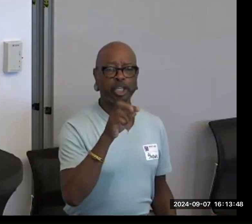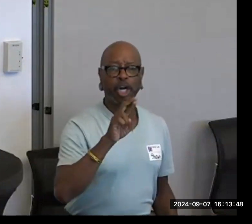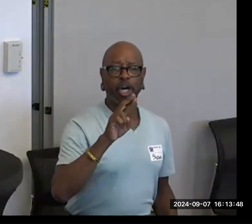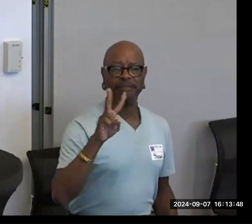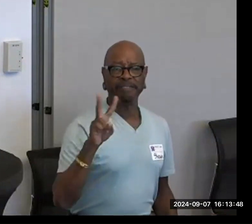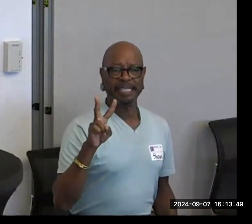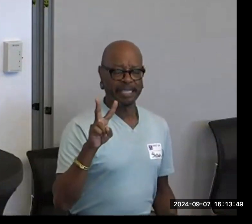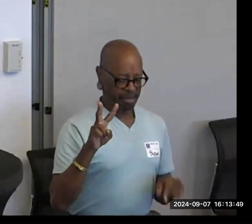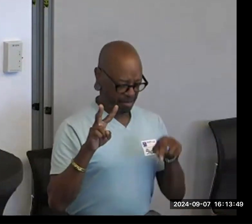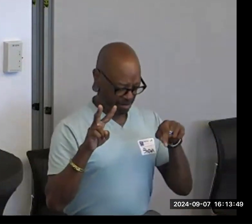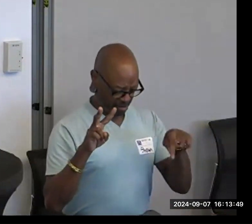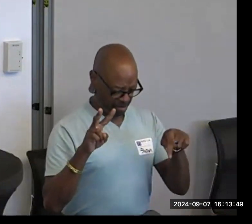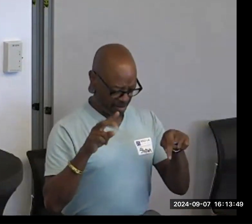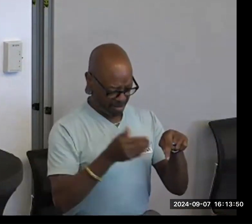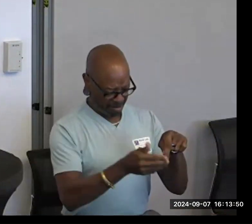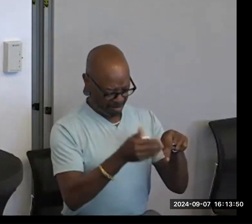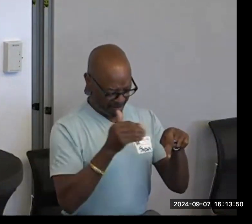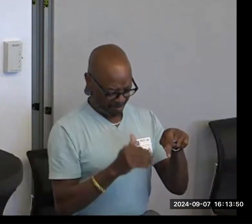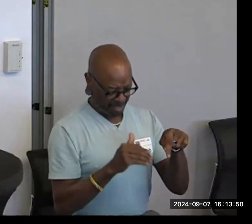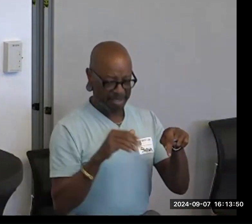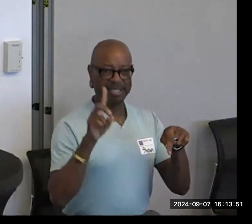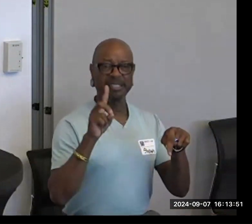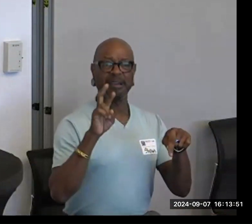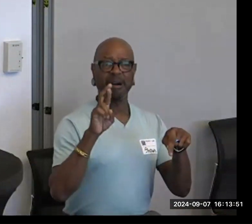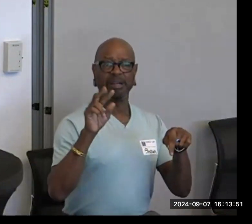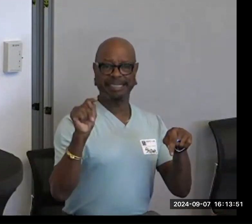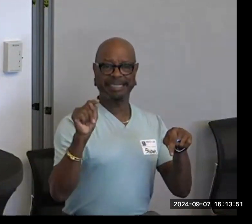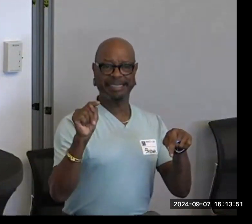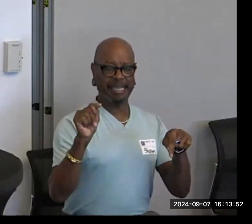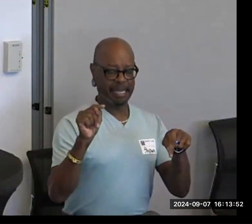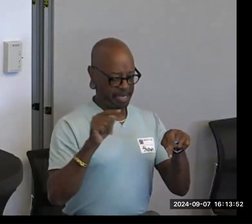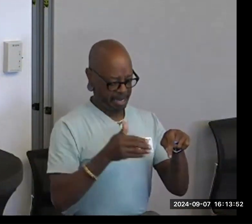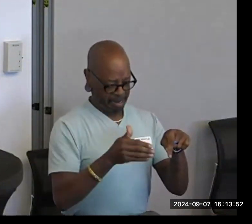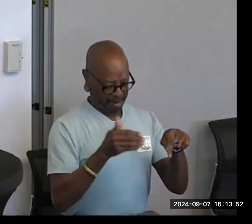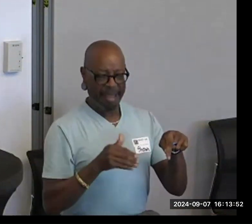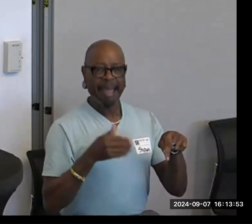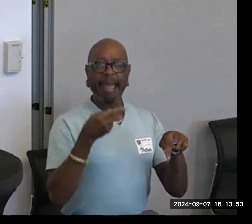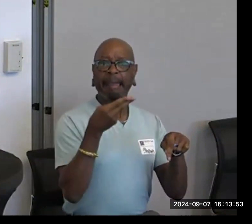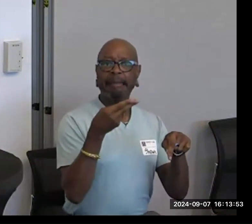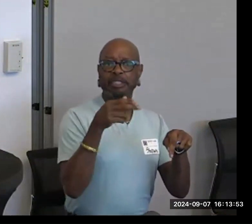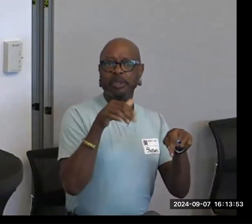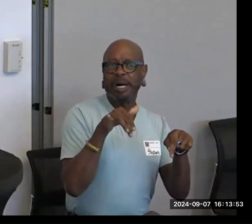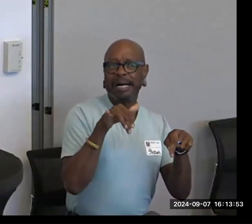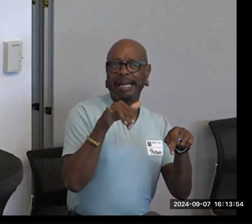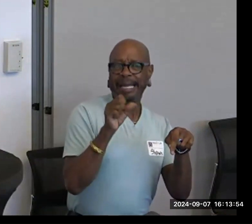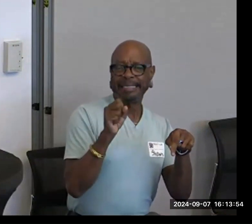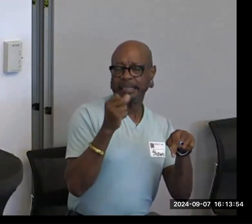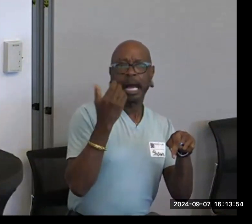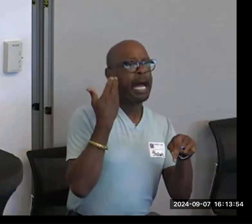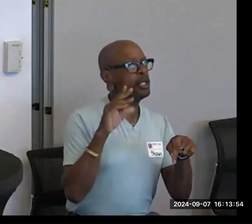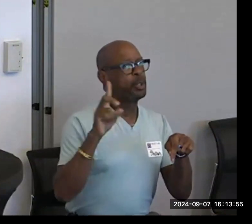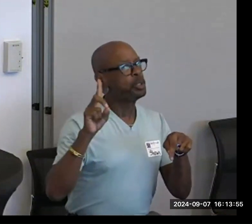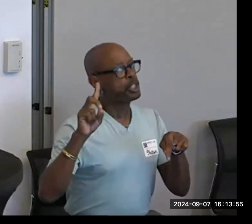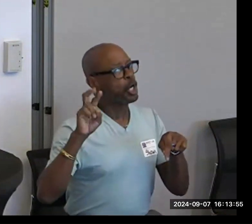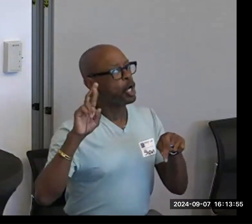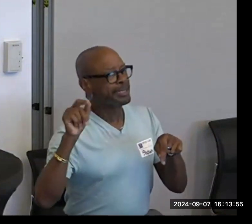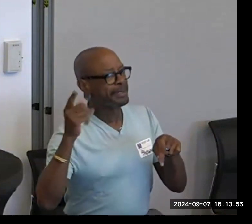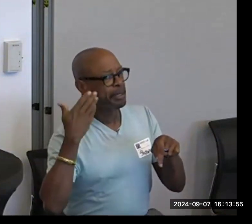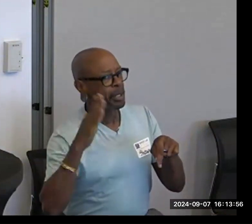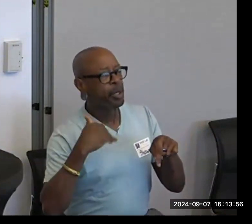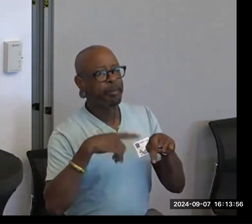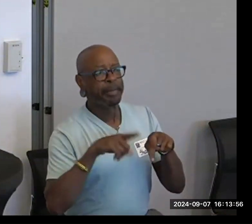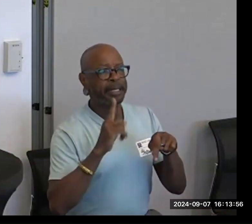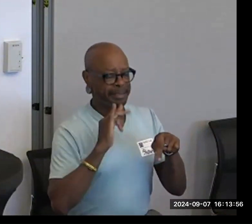Down below that, it says DRT. And then HYS, Hayes, I guess. I don't know what DRT is, but it's